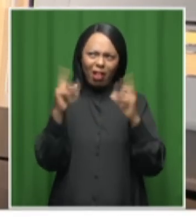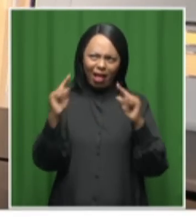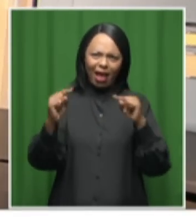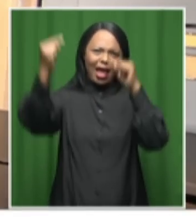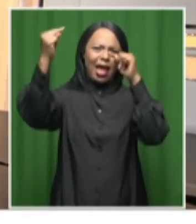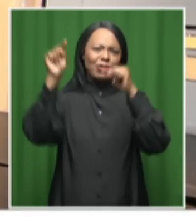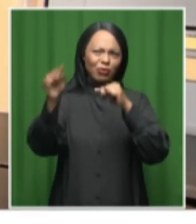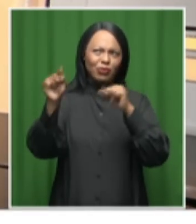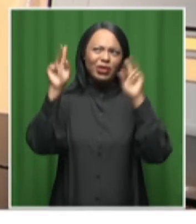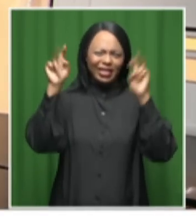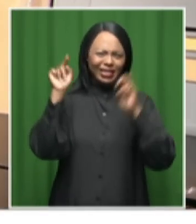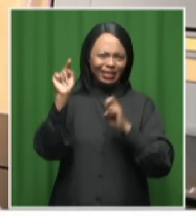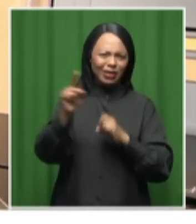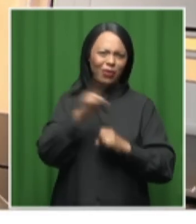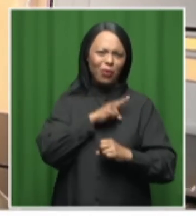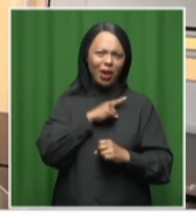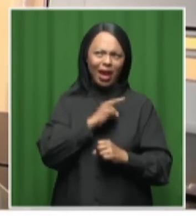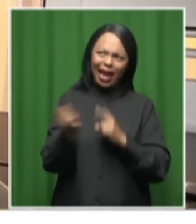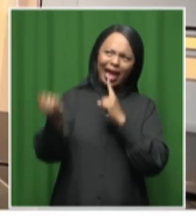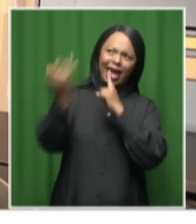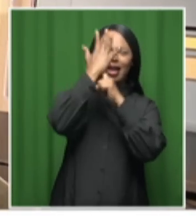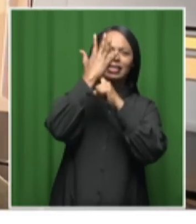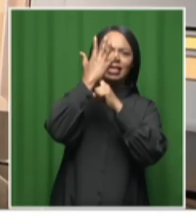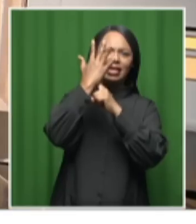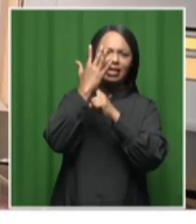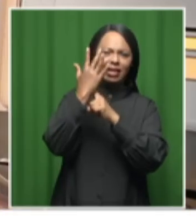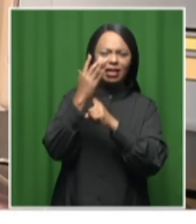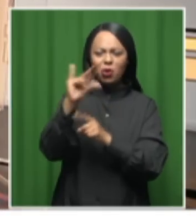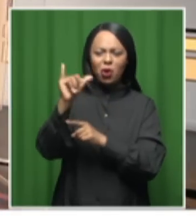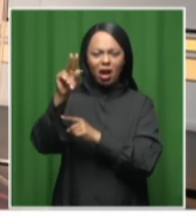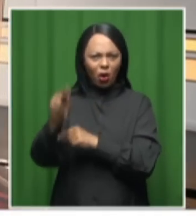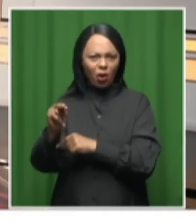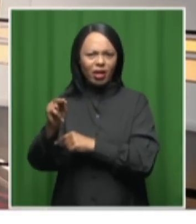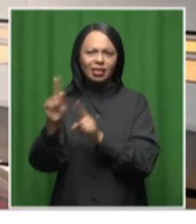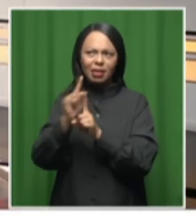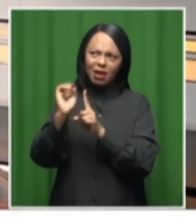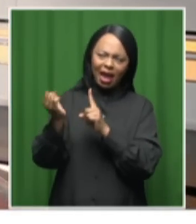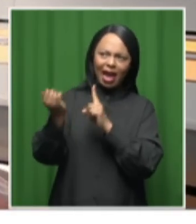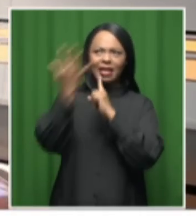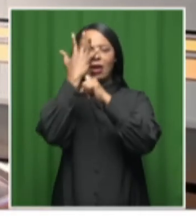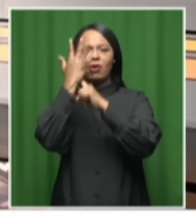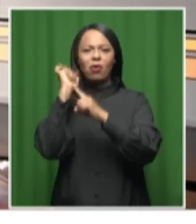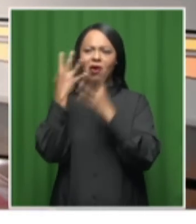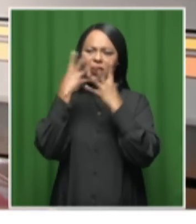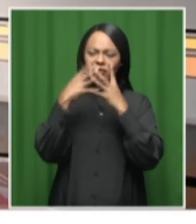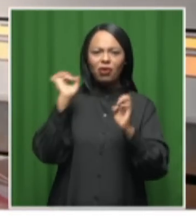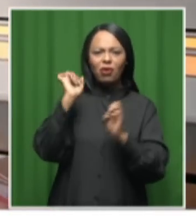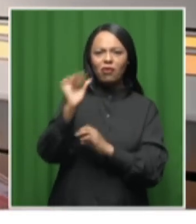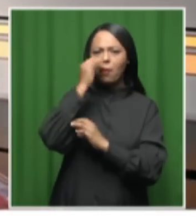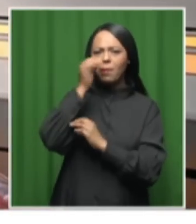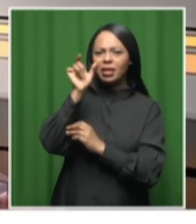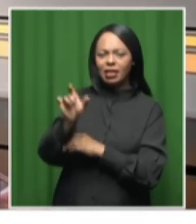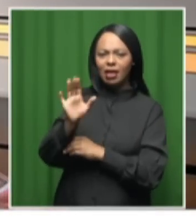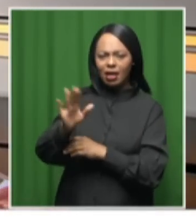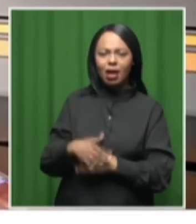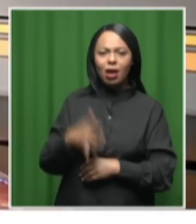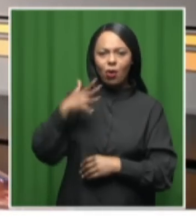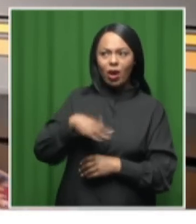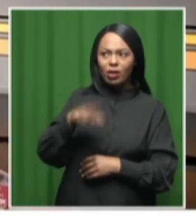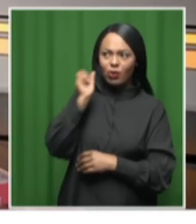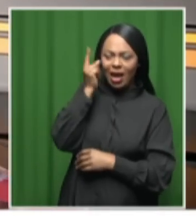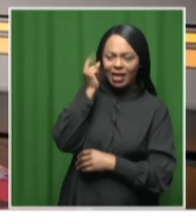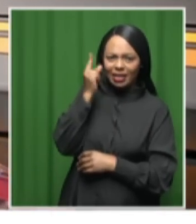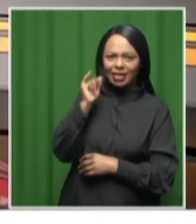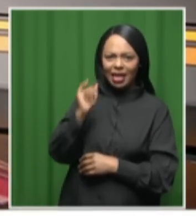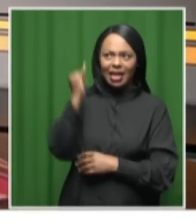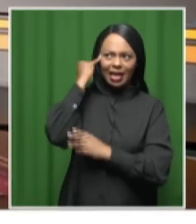all of this, and saying that an attack on Karyn is an attack on the freedom of media. I want to get the legal perspective, though, because I know there are a